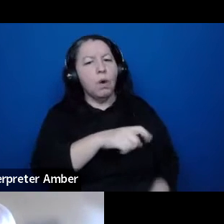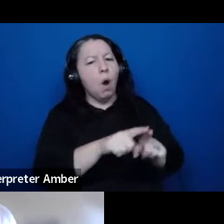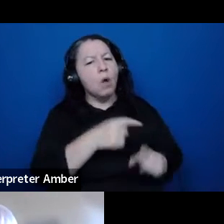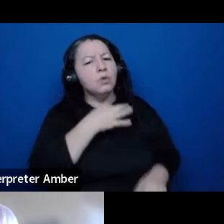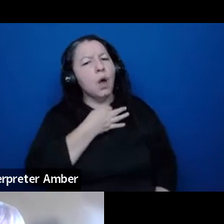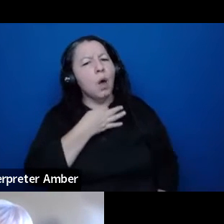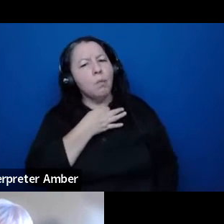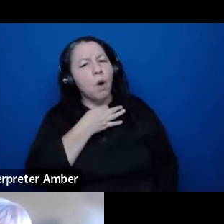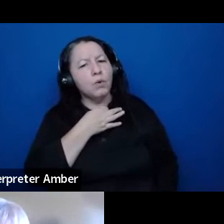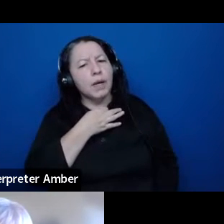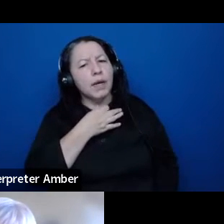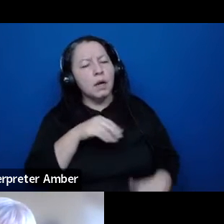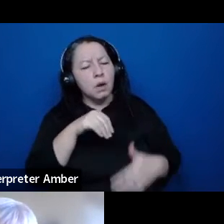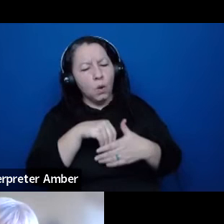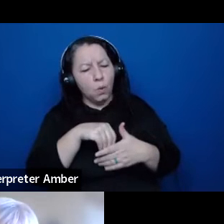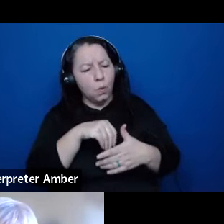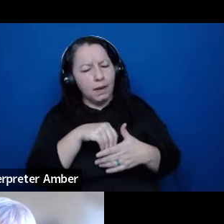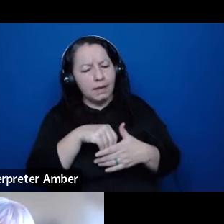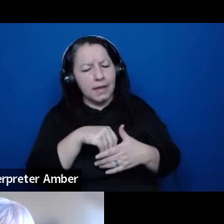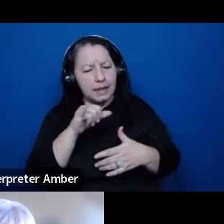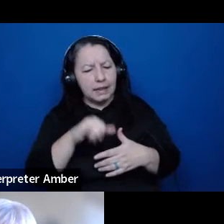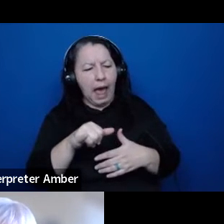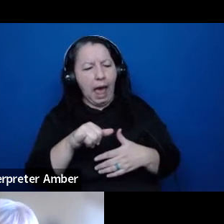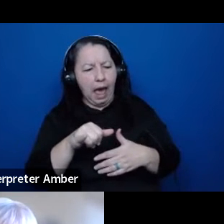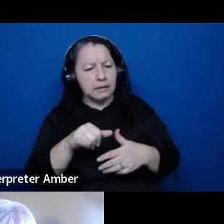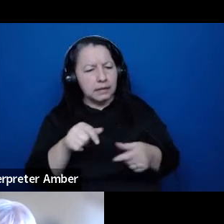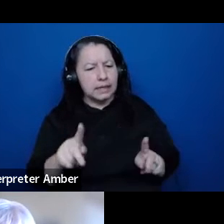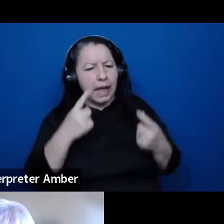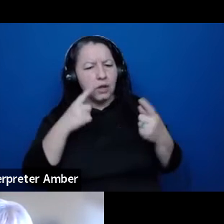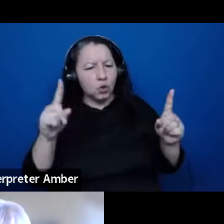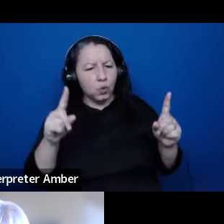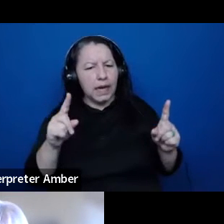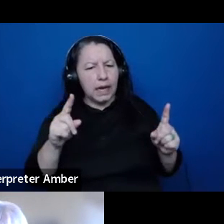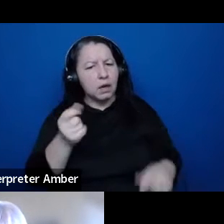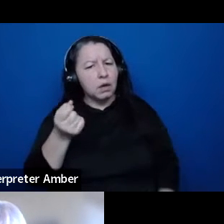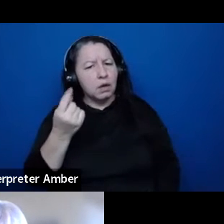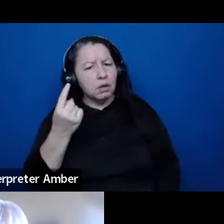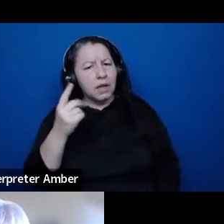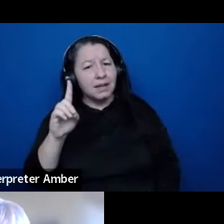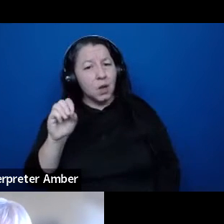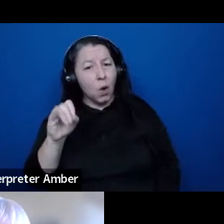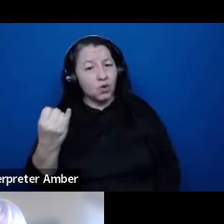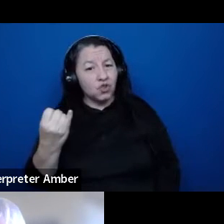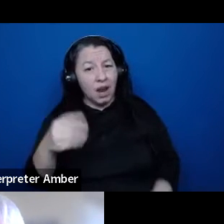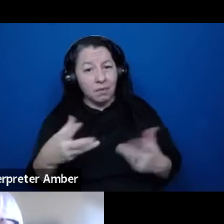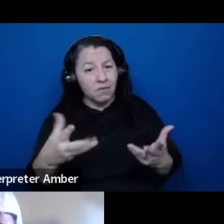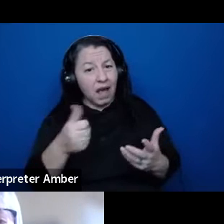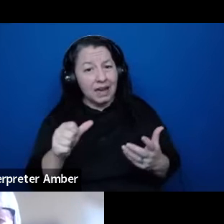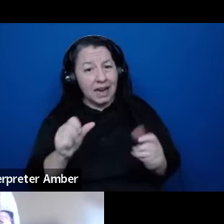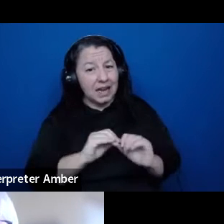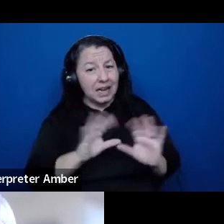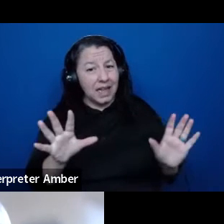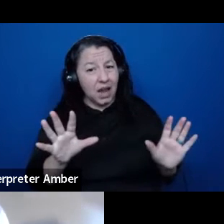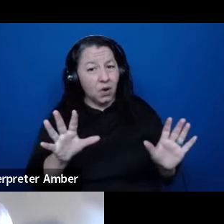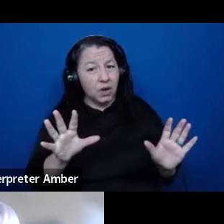wondering if within the consent decree, did the Department of Justice provide any clarity